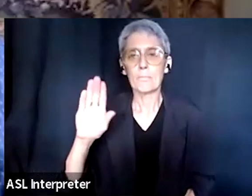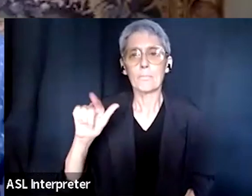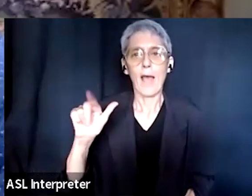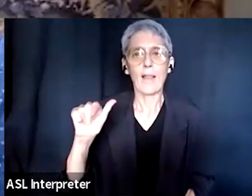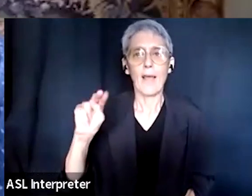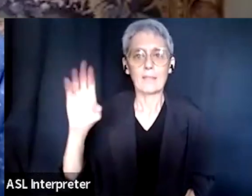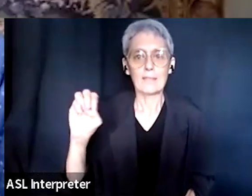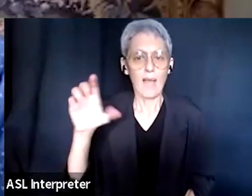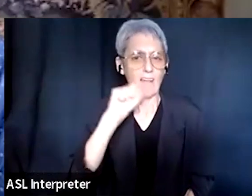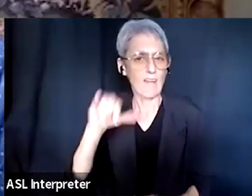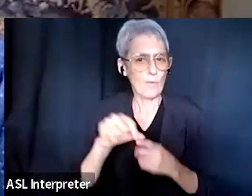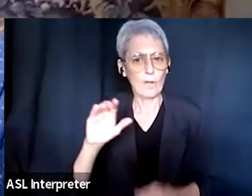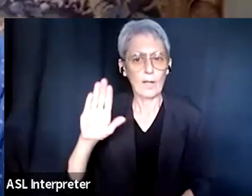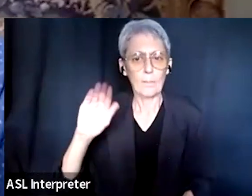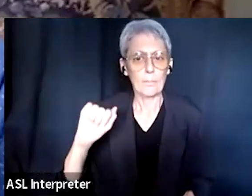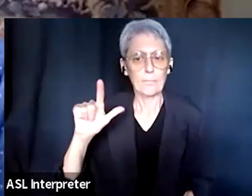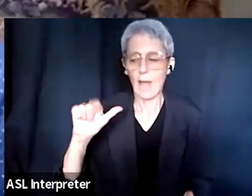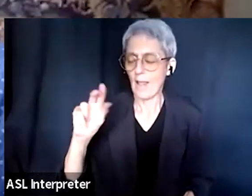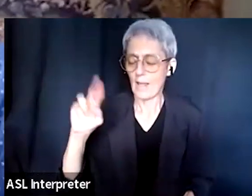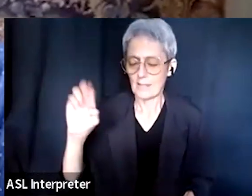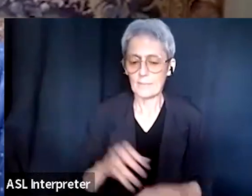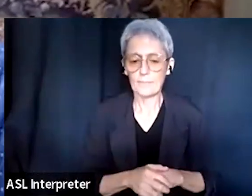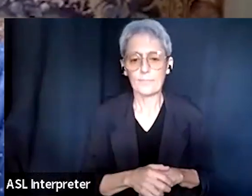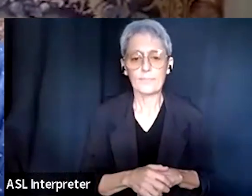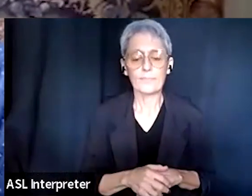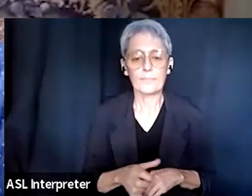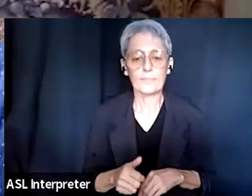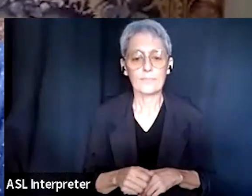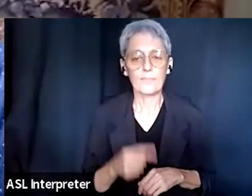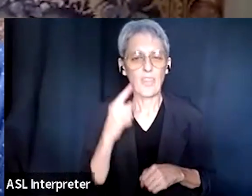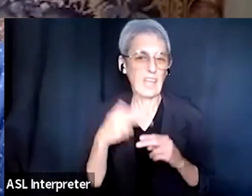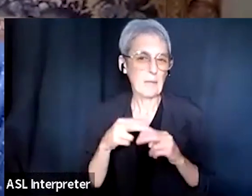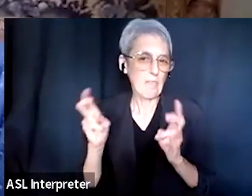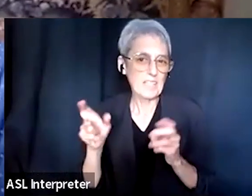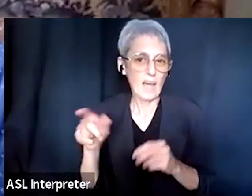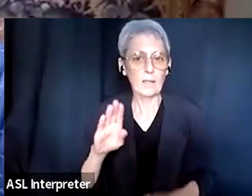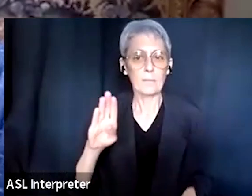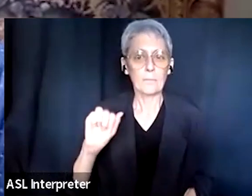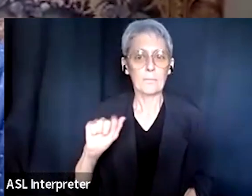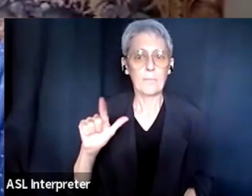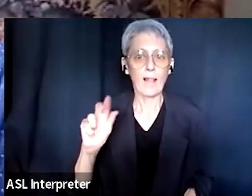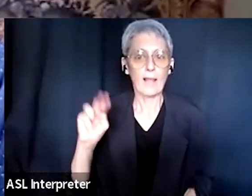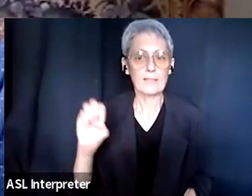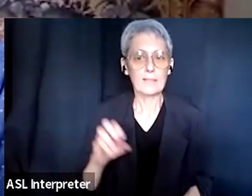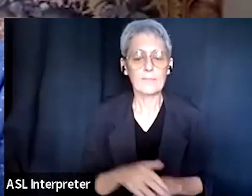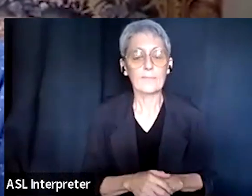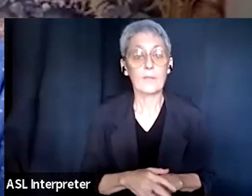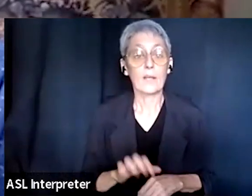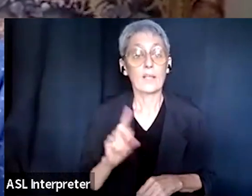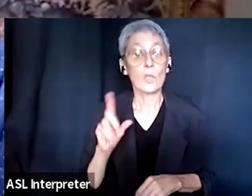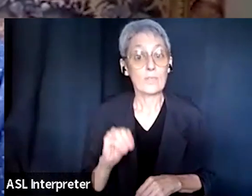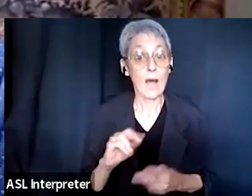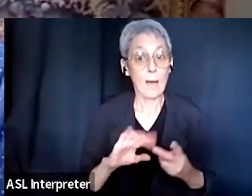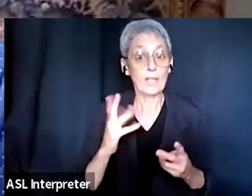when thinking about the title. But one of the things that Dom and Charlotte do early on is they give